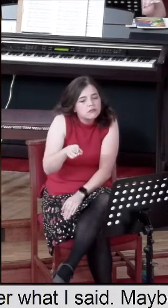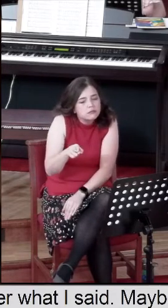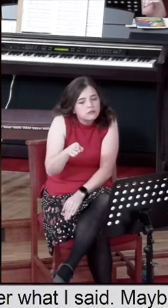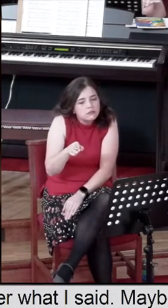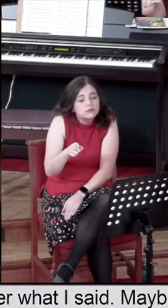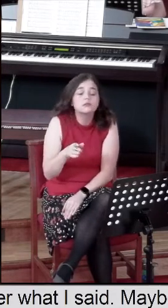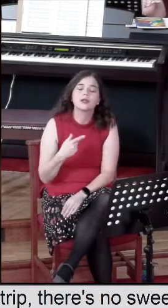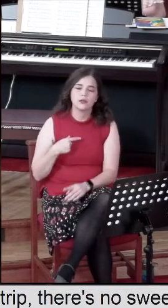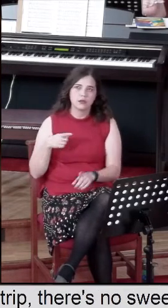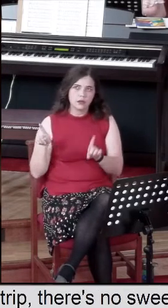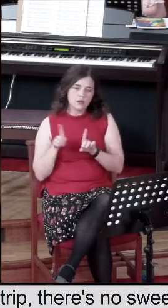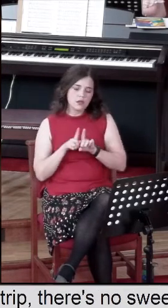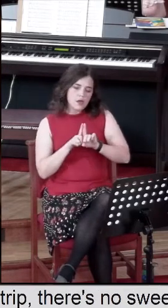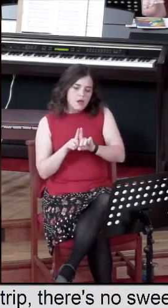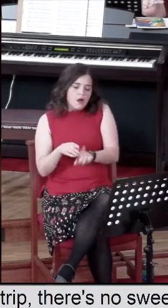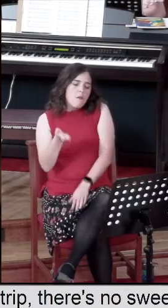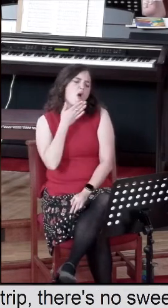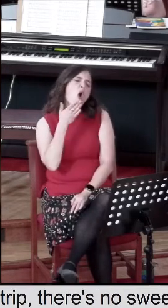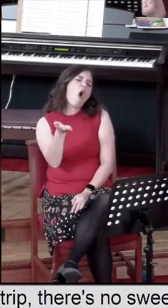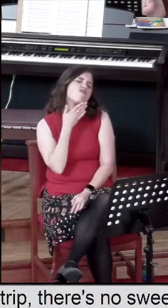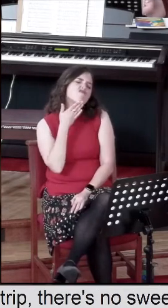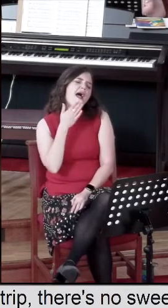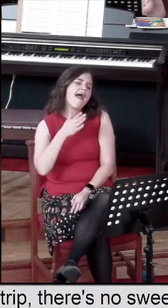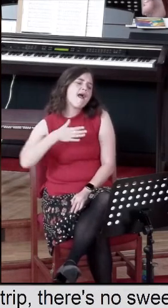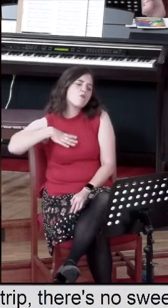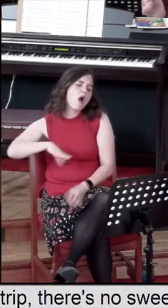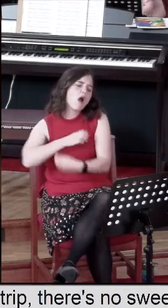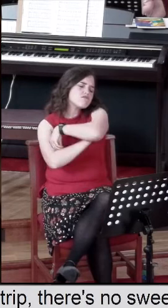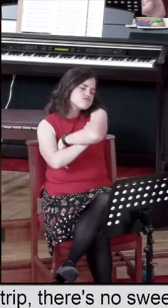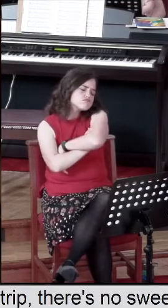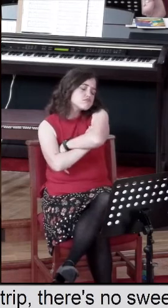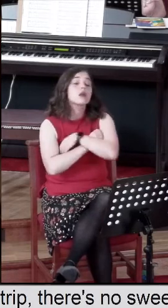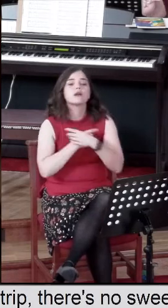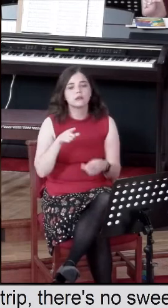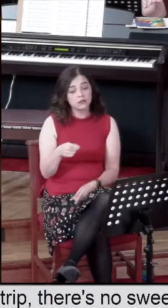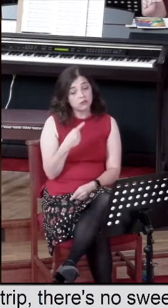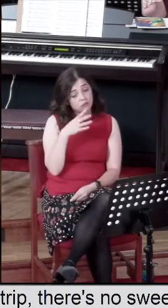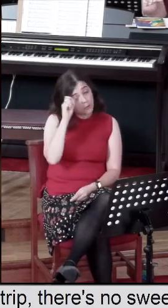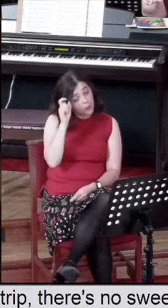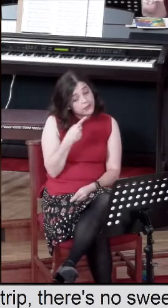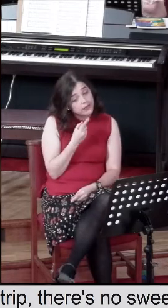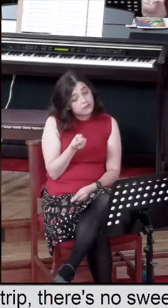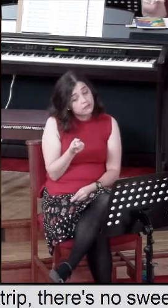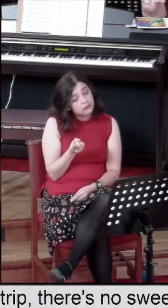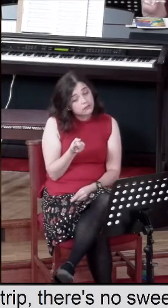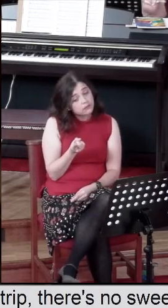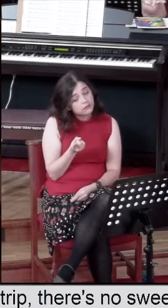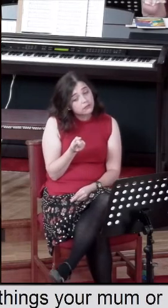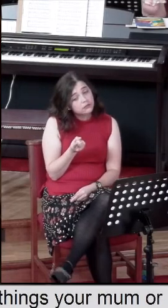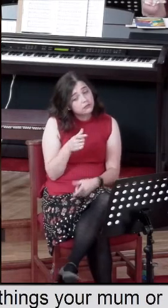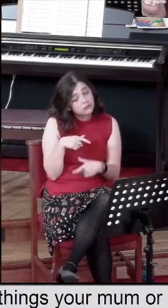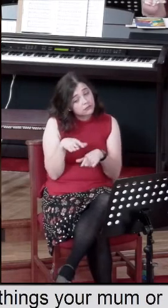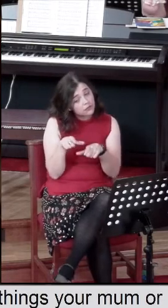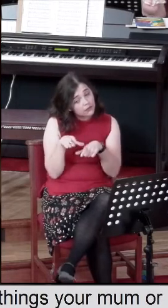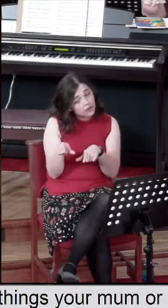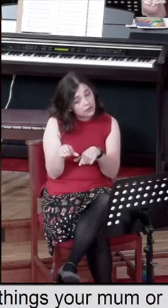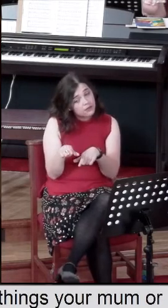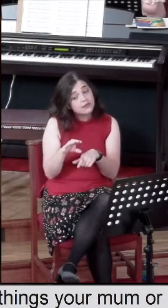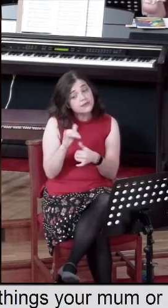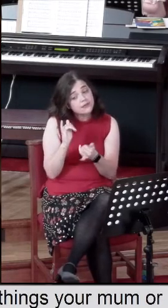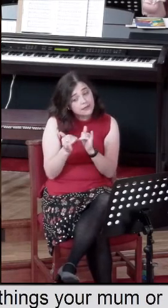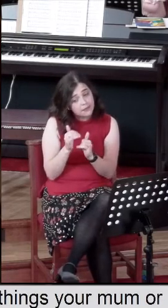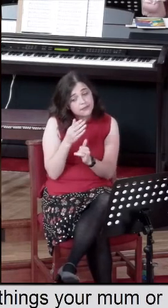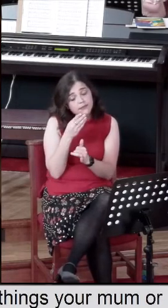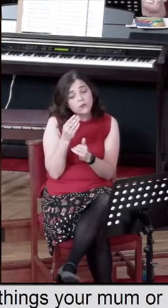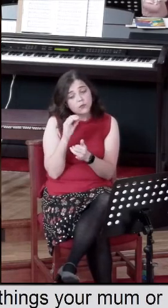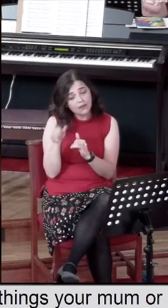around the shops and you say, oh, it's so boring, do we have to do this? And she says, remember what I said? If you keep going, we'll get something. And you say, oh